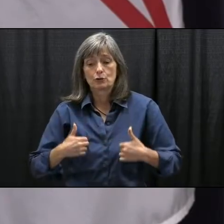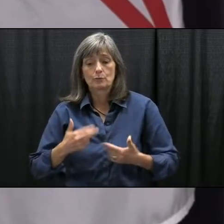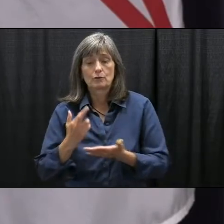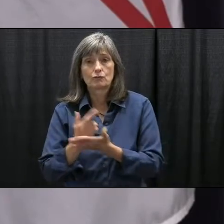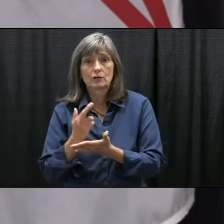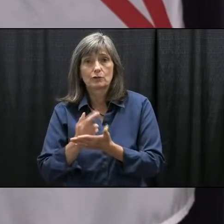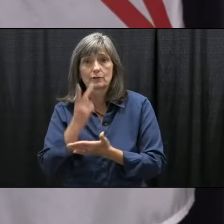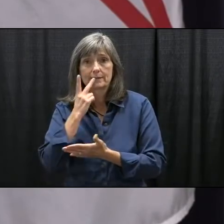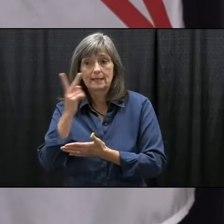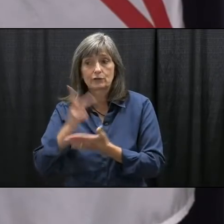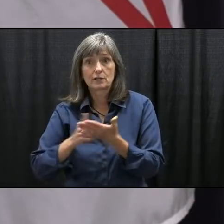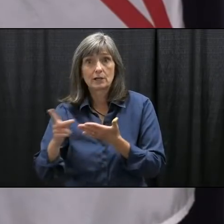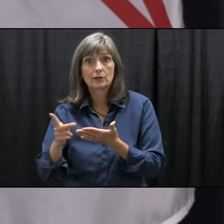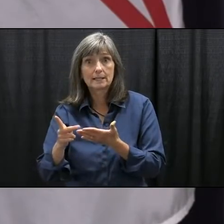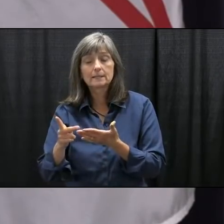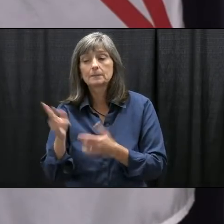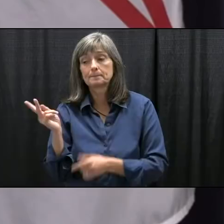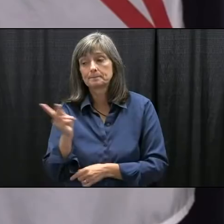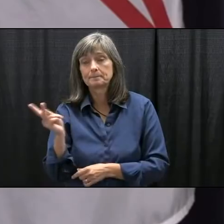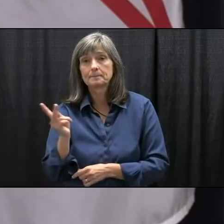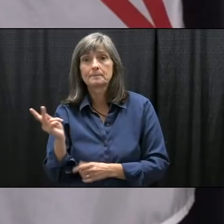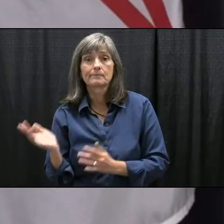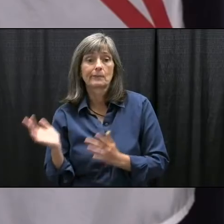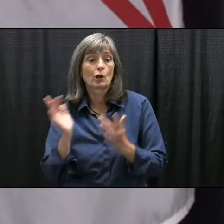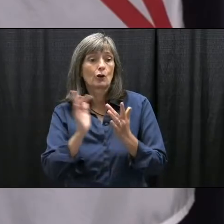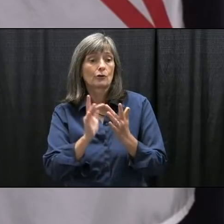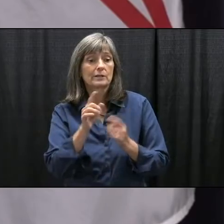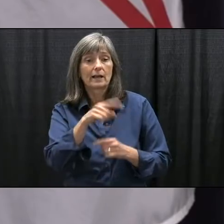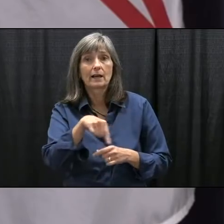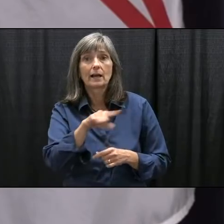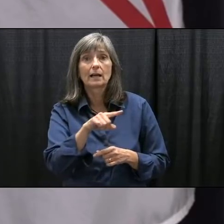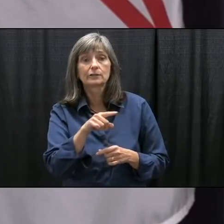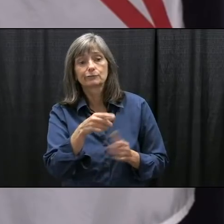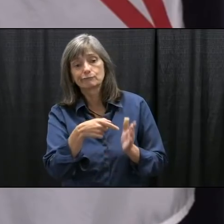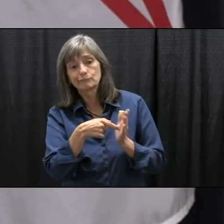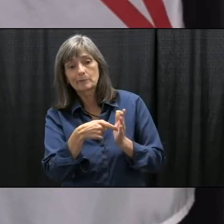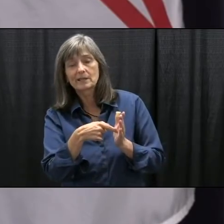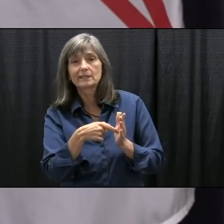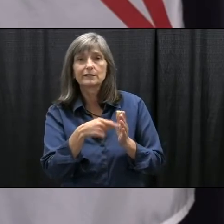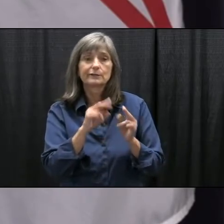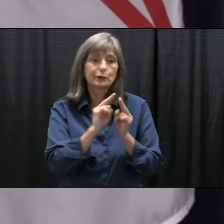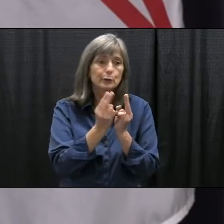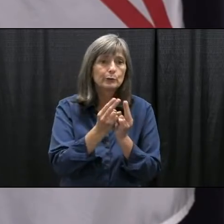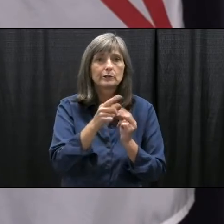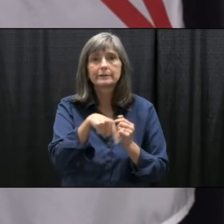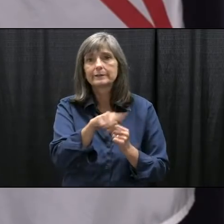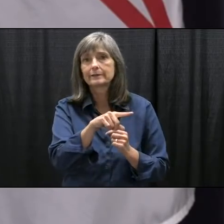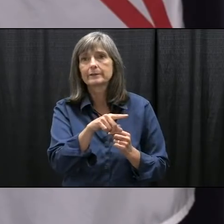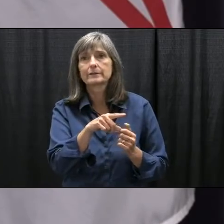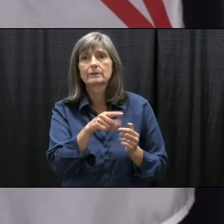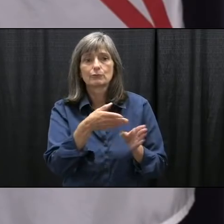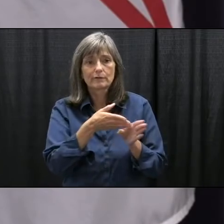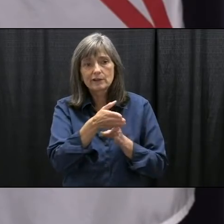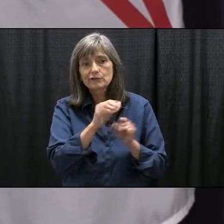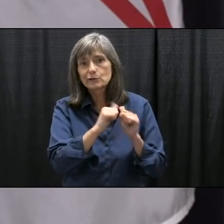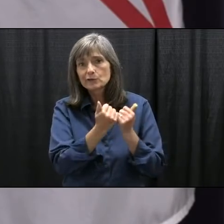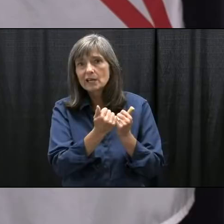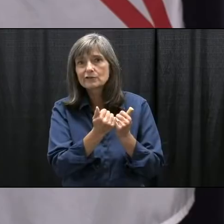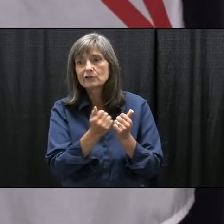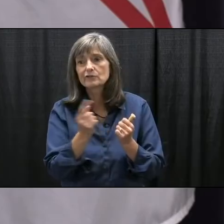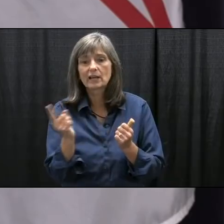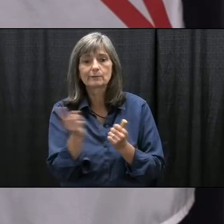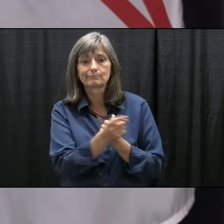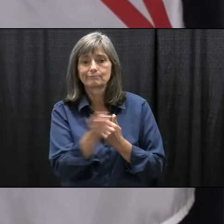Resource Secretariat have reached out to various representative groups, unions, and professional